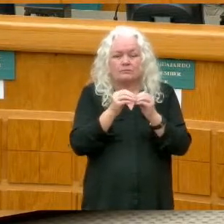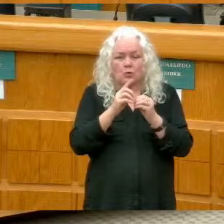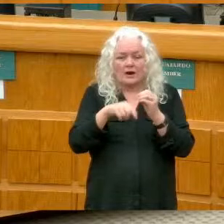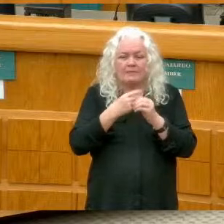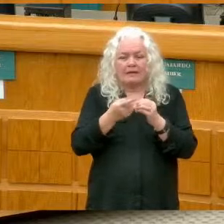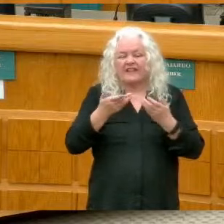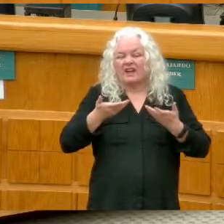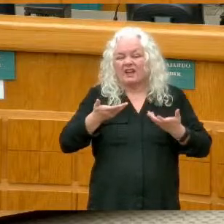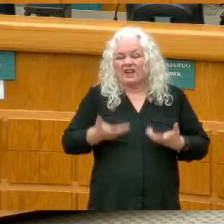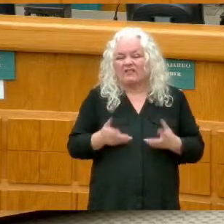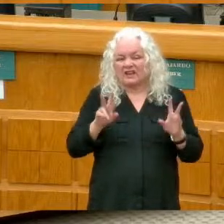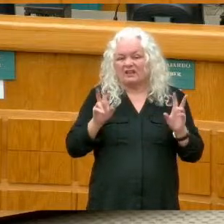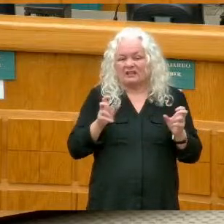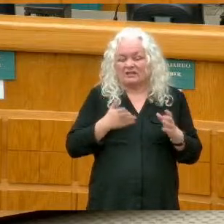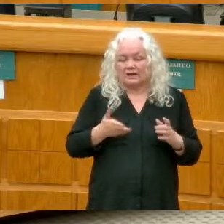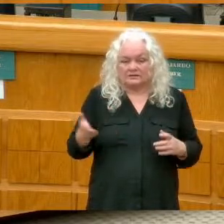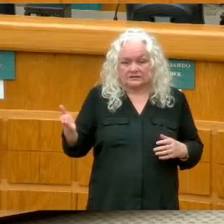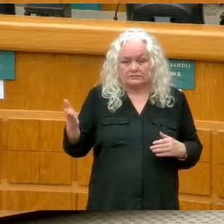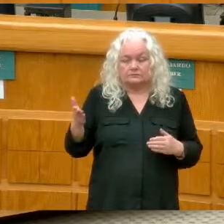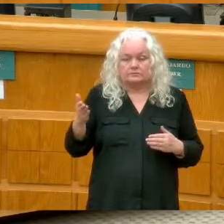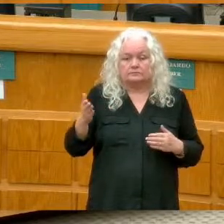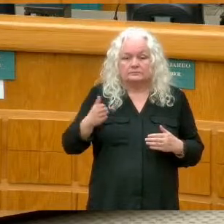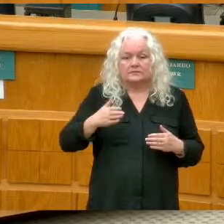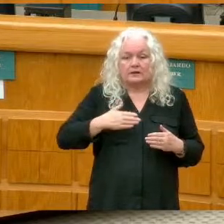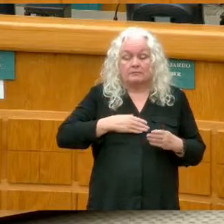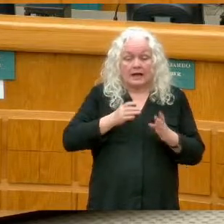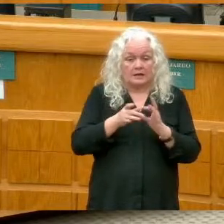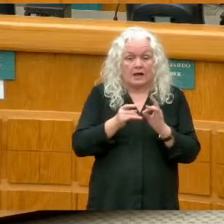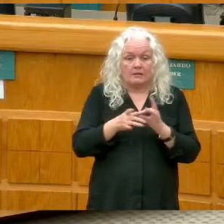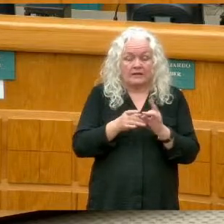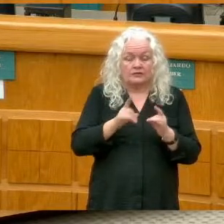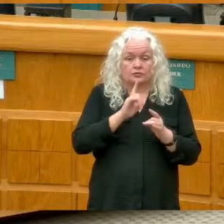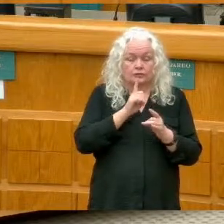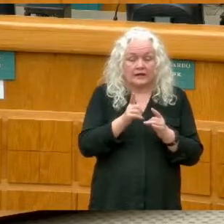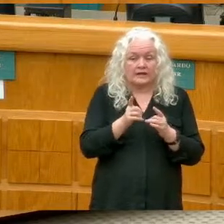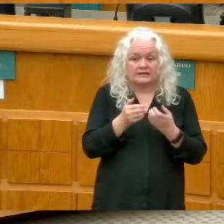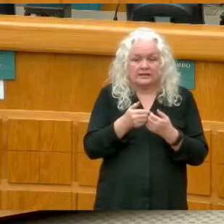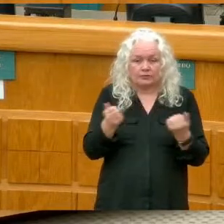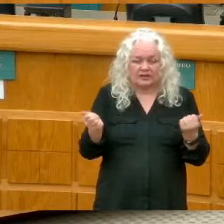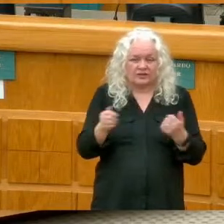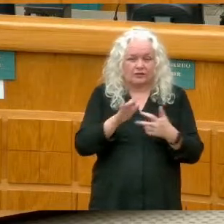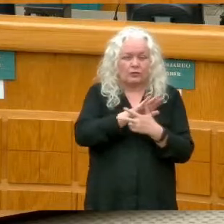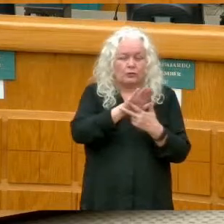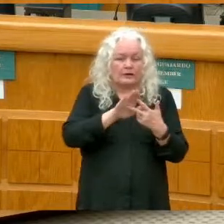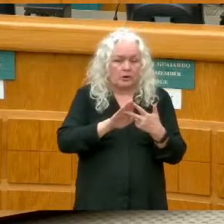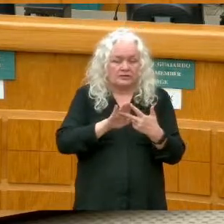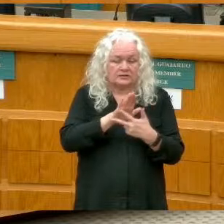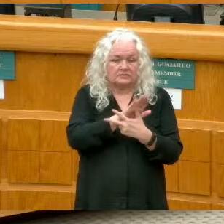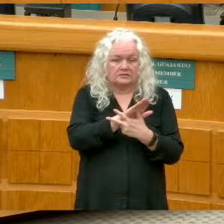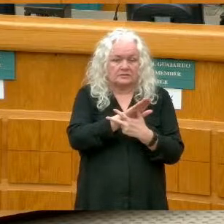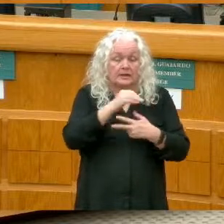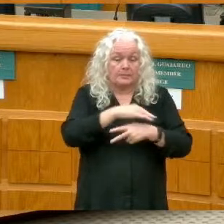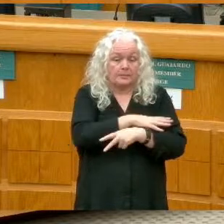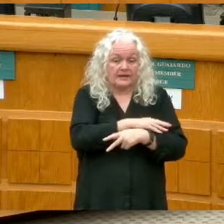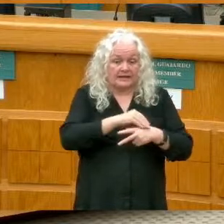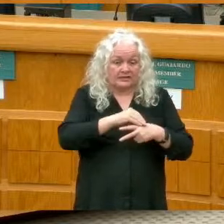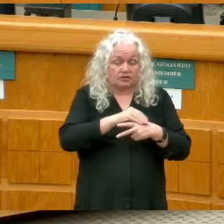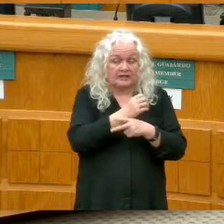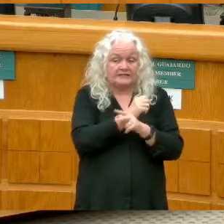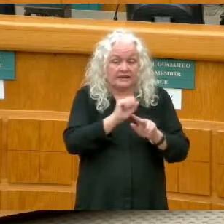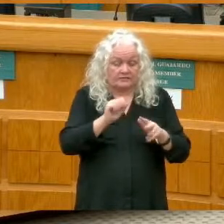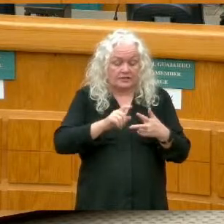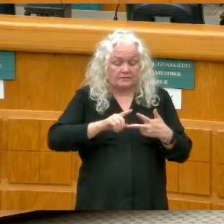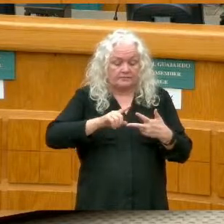the heavy stuff. This is, my comments are really divided up into three parts: beach hazards and